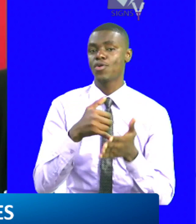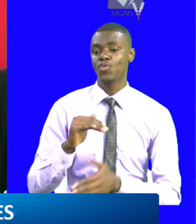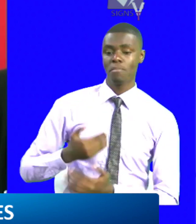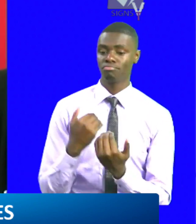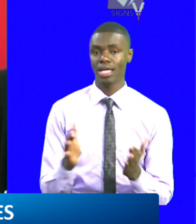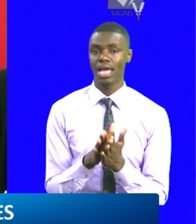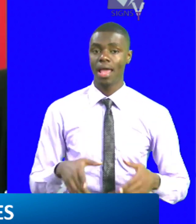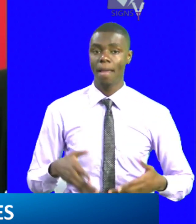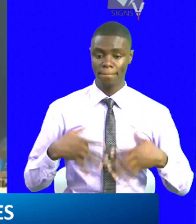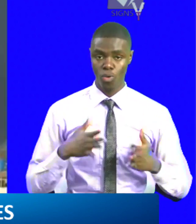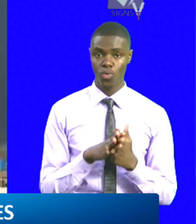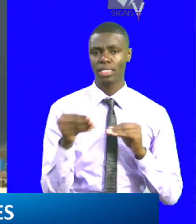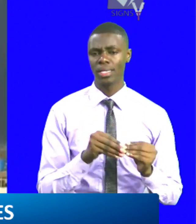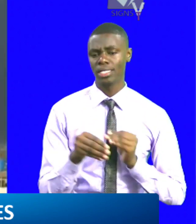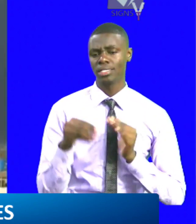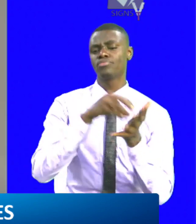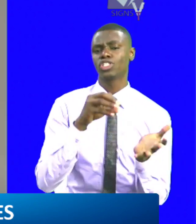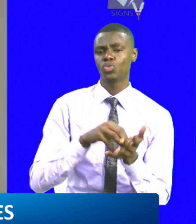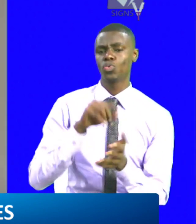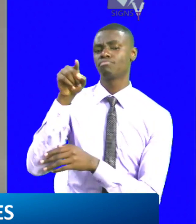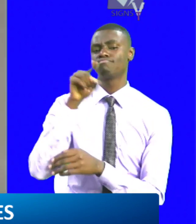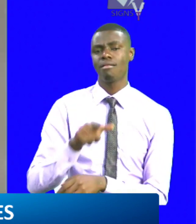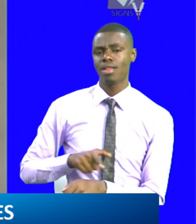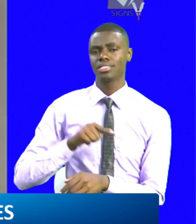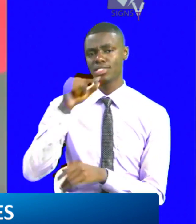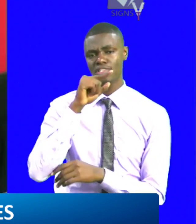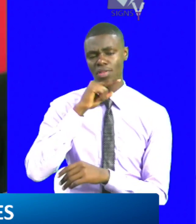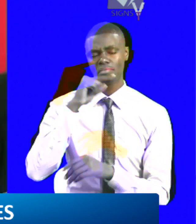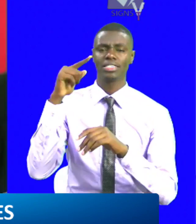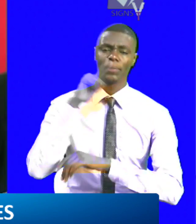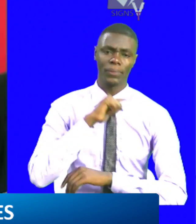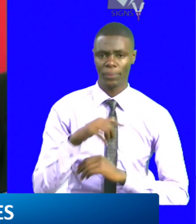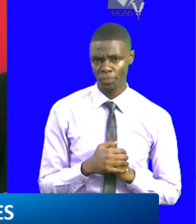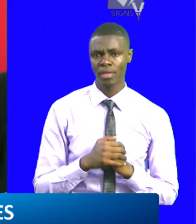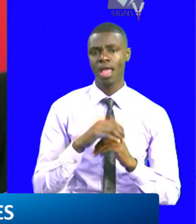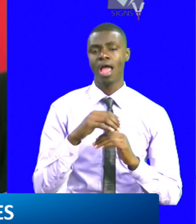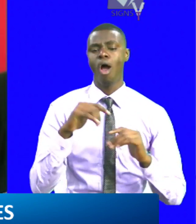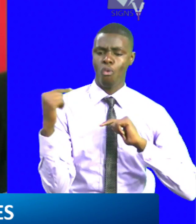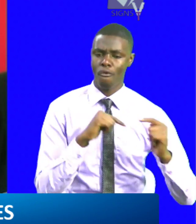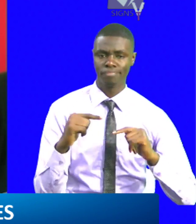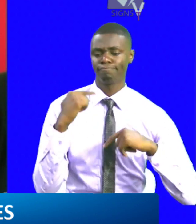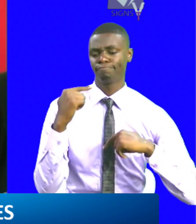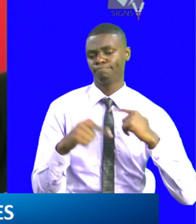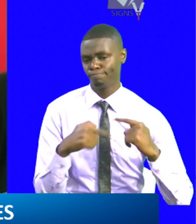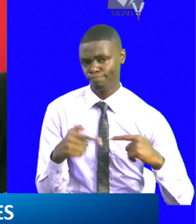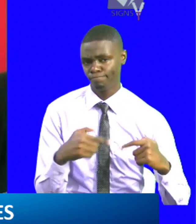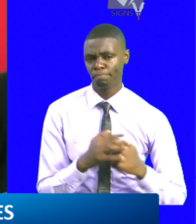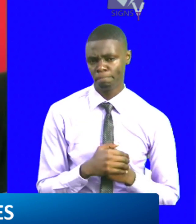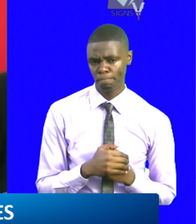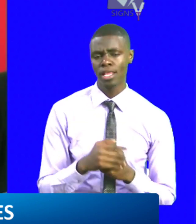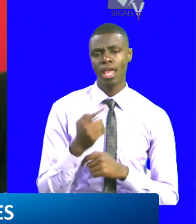people of Sudan to access public services. And I recommend as follows. Track 1,